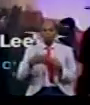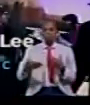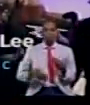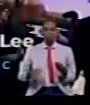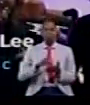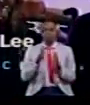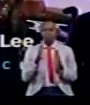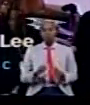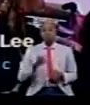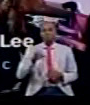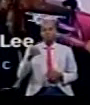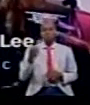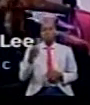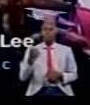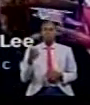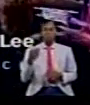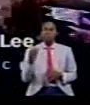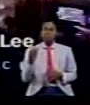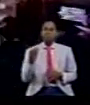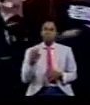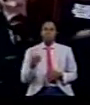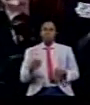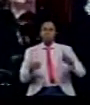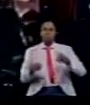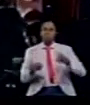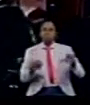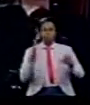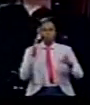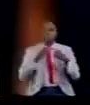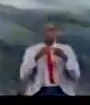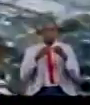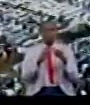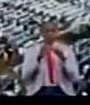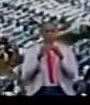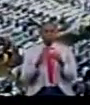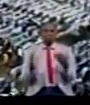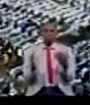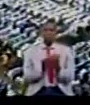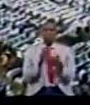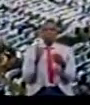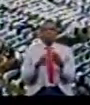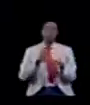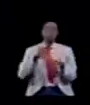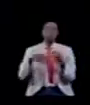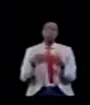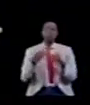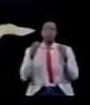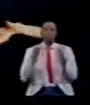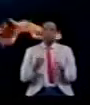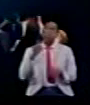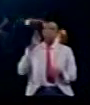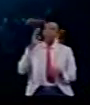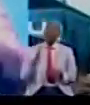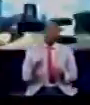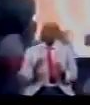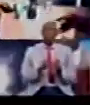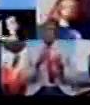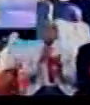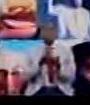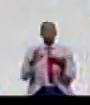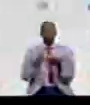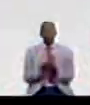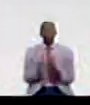consistently joining us, God has been so faithful to us, enabling us, supporting